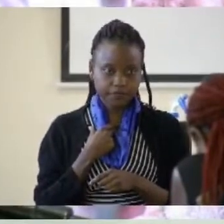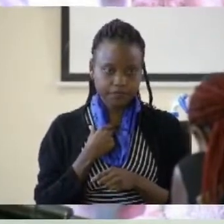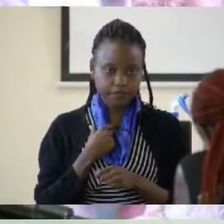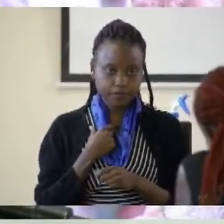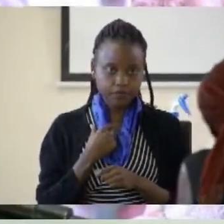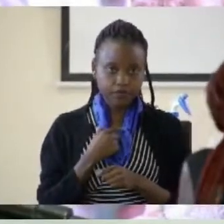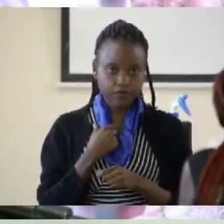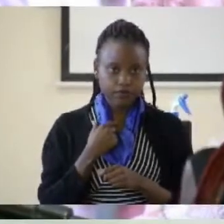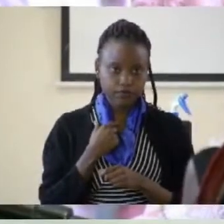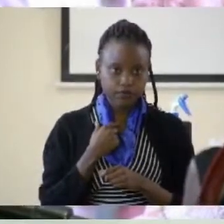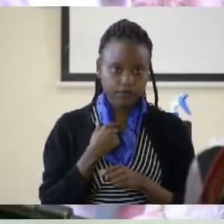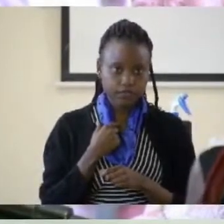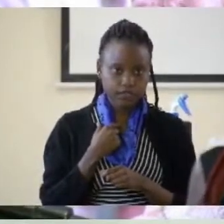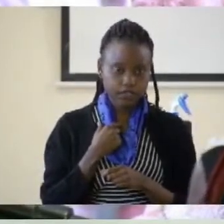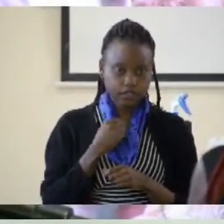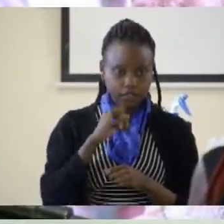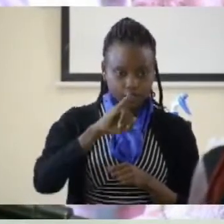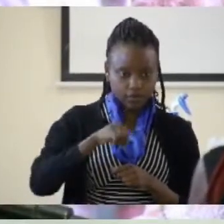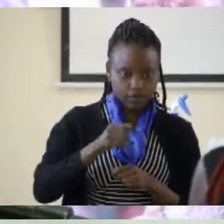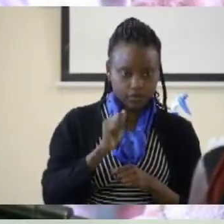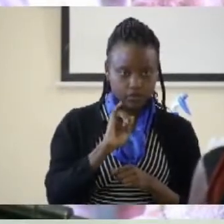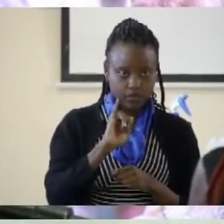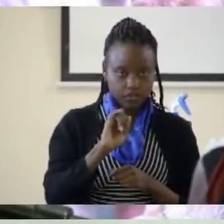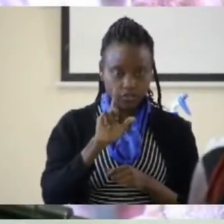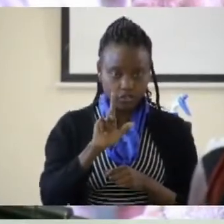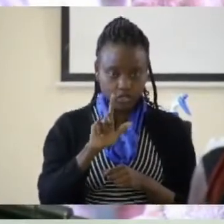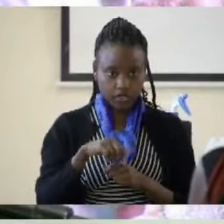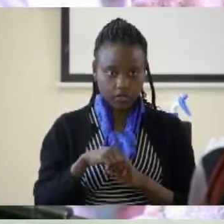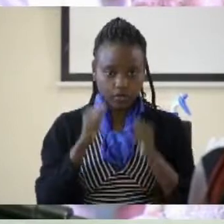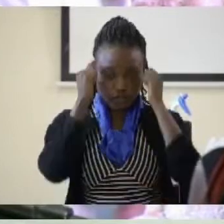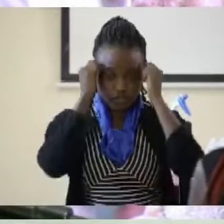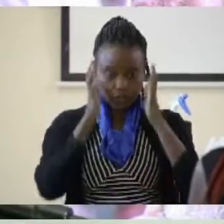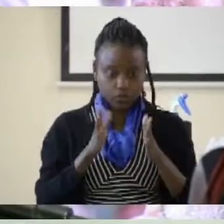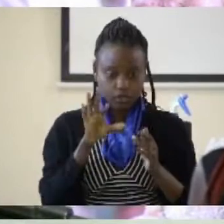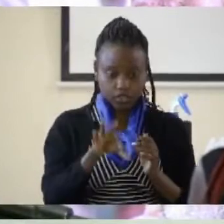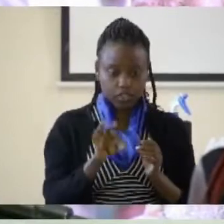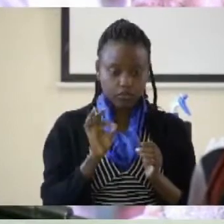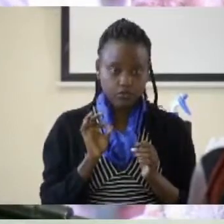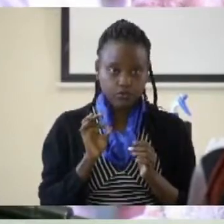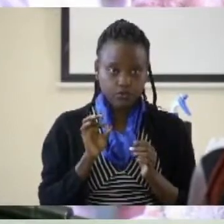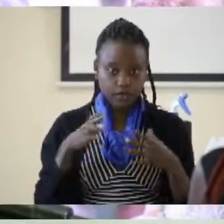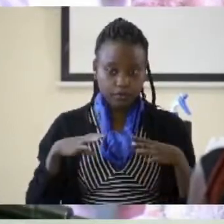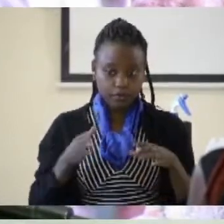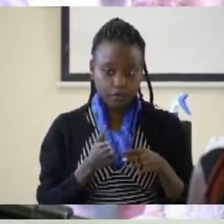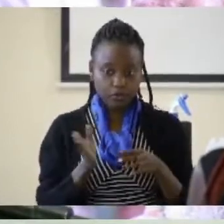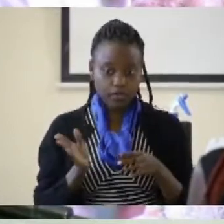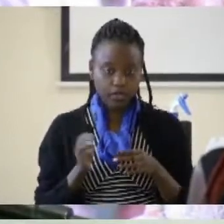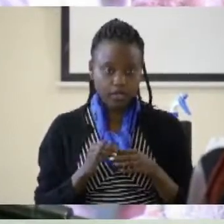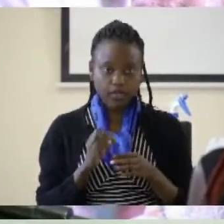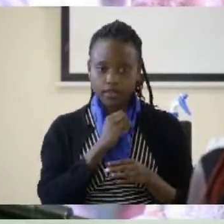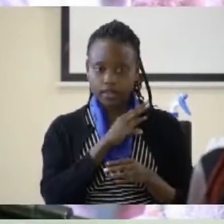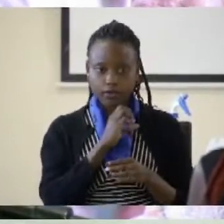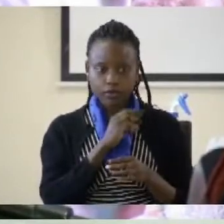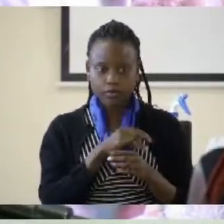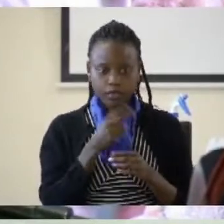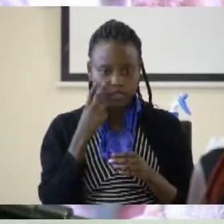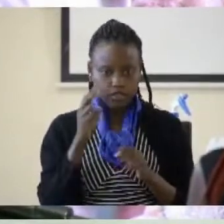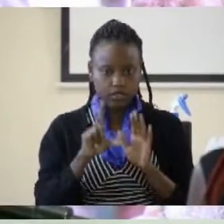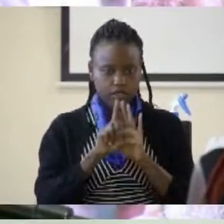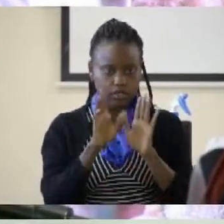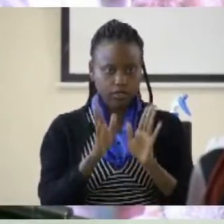visiting prisons with the students, and you always find that the people in the prisons complain that I haven't even seen my